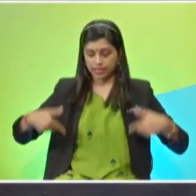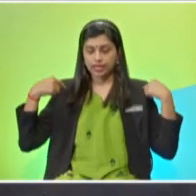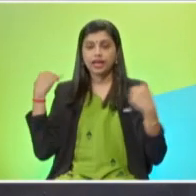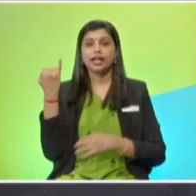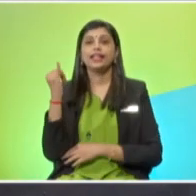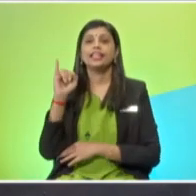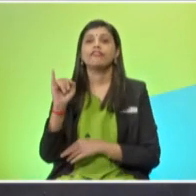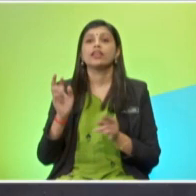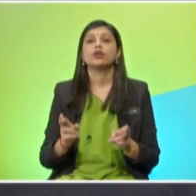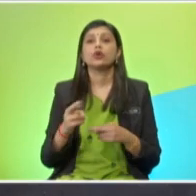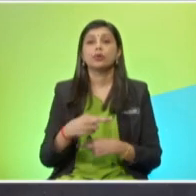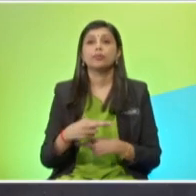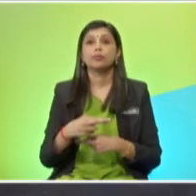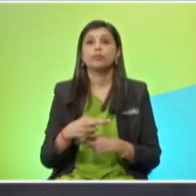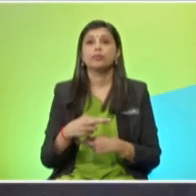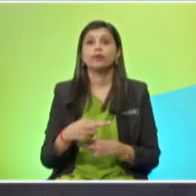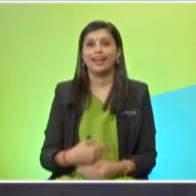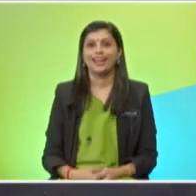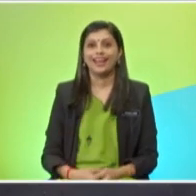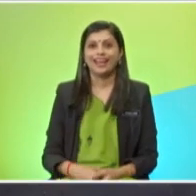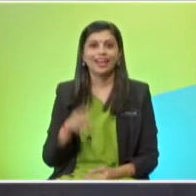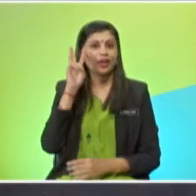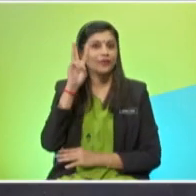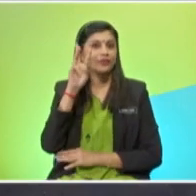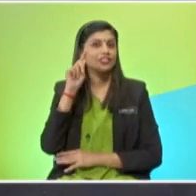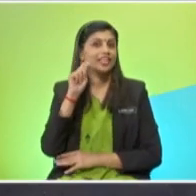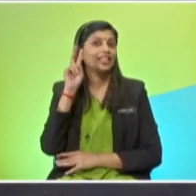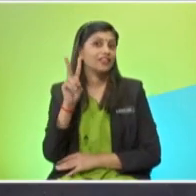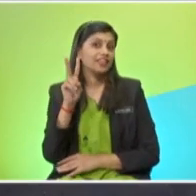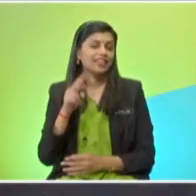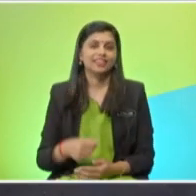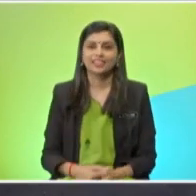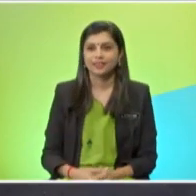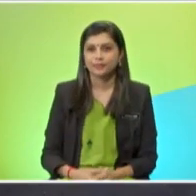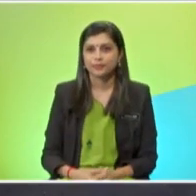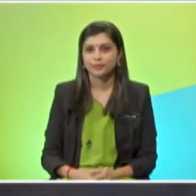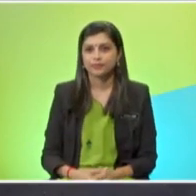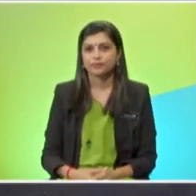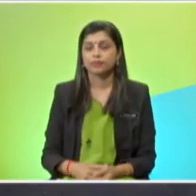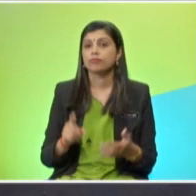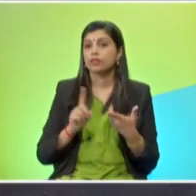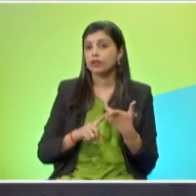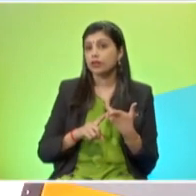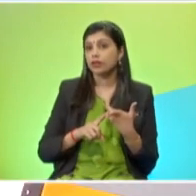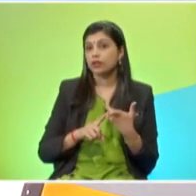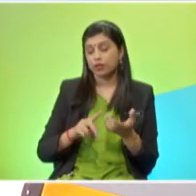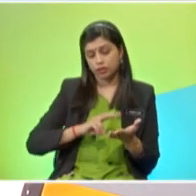the living room, you can watch us on TV. Yes, you can watch television. Yes, you can watch TV. Read